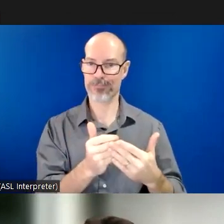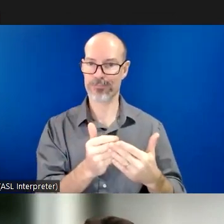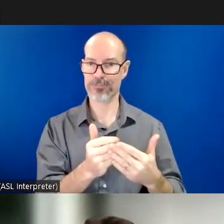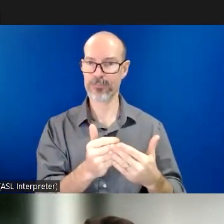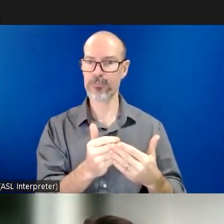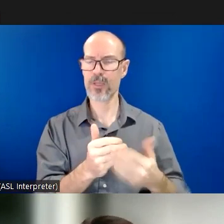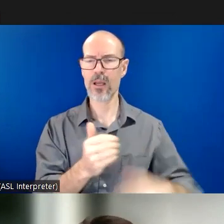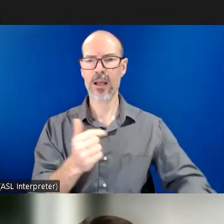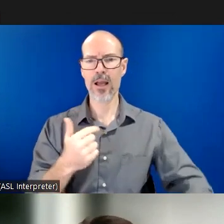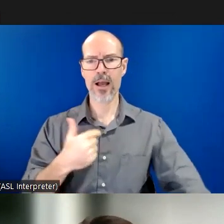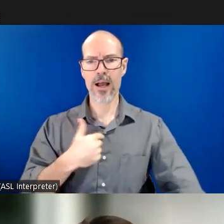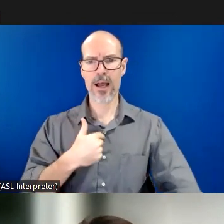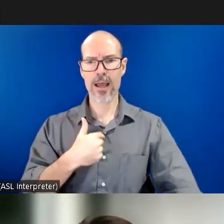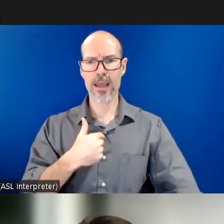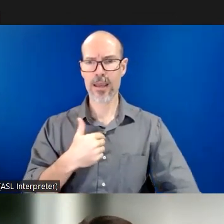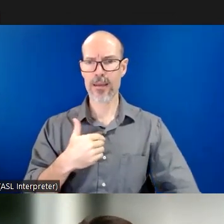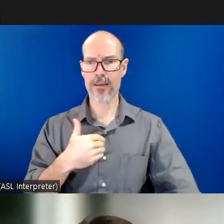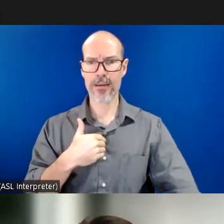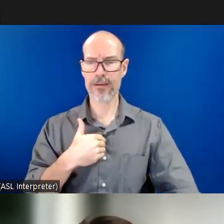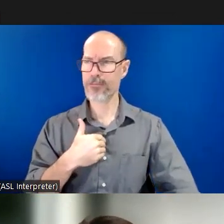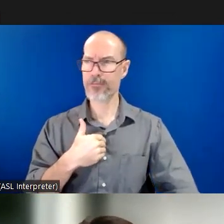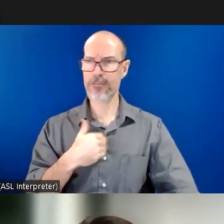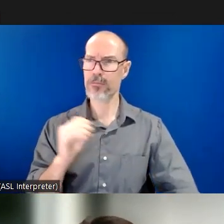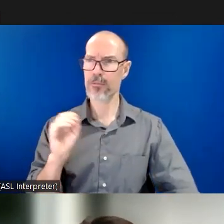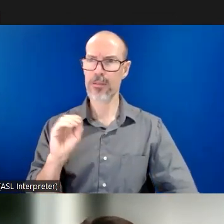I don't have any other announcements.